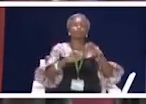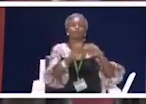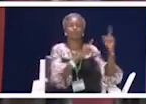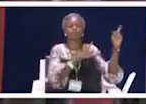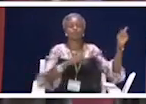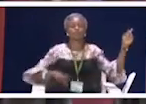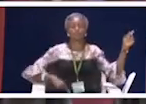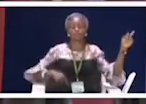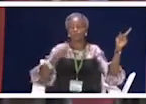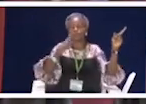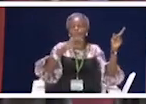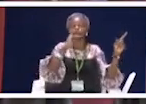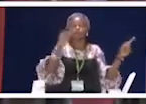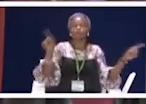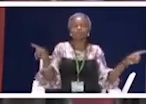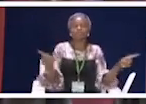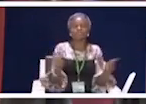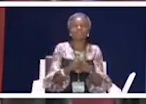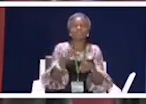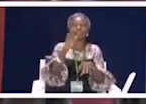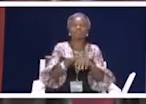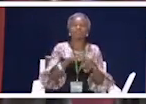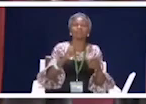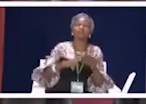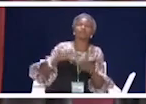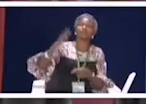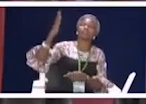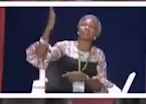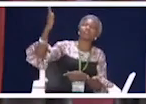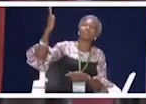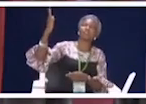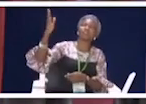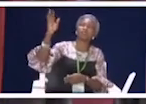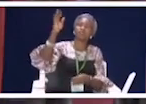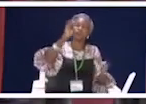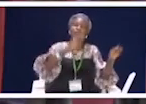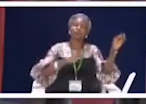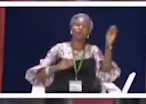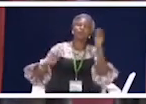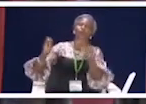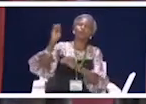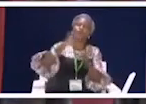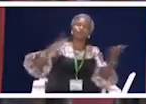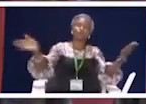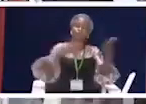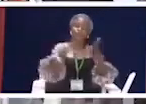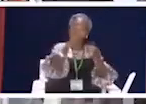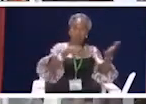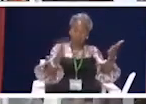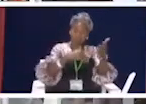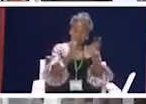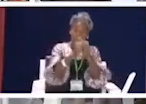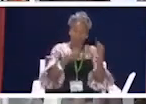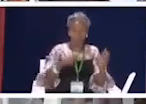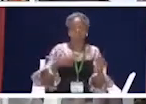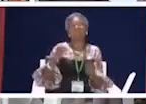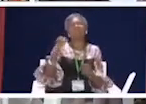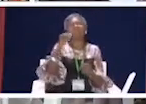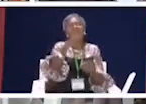O Lord. Who is like unto thee? Please join me. Oh Lord,